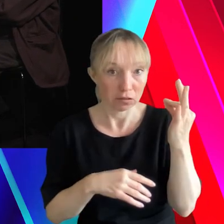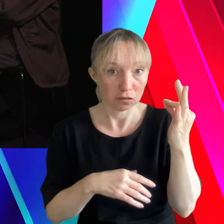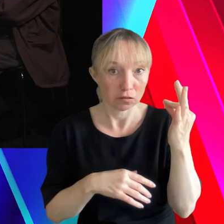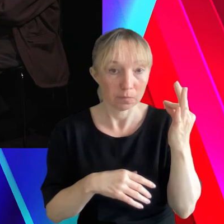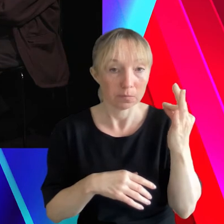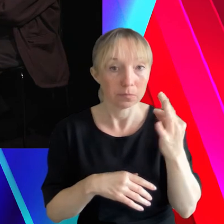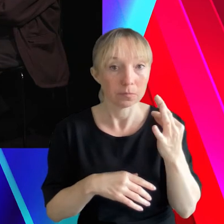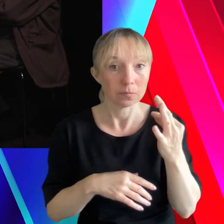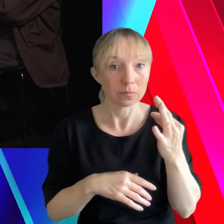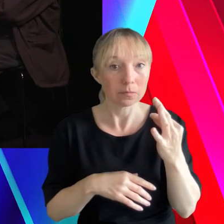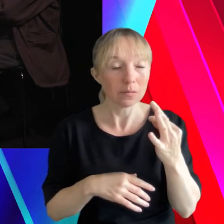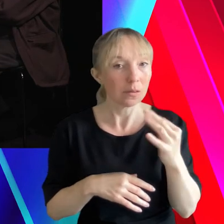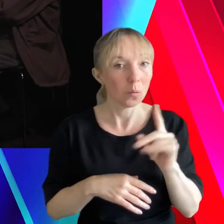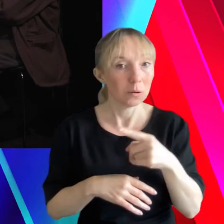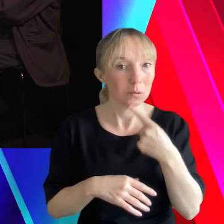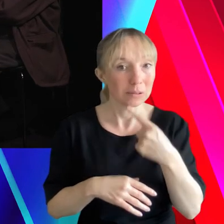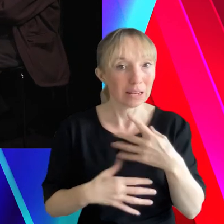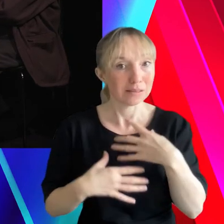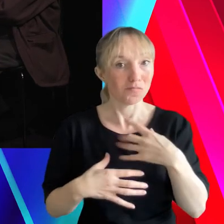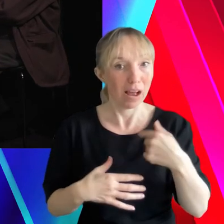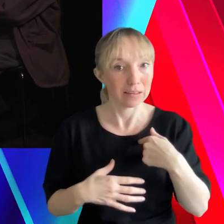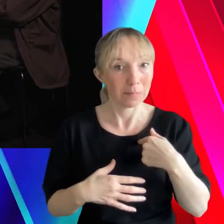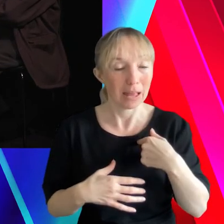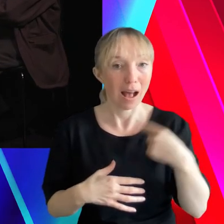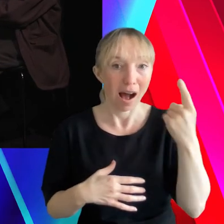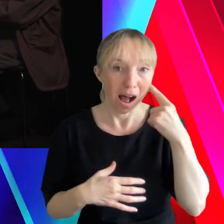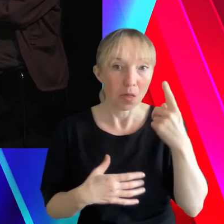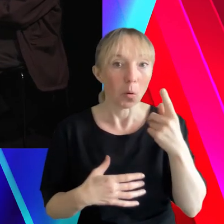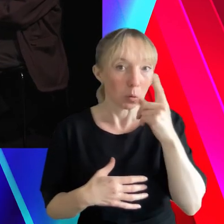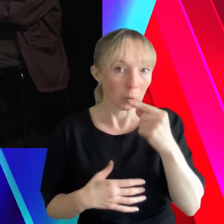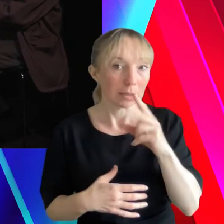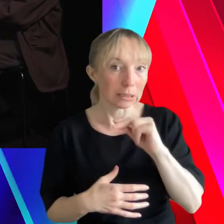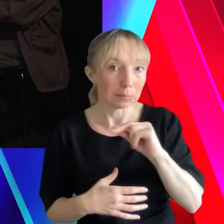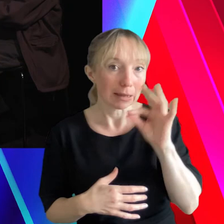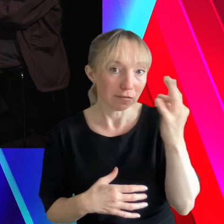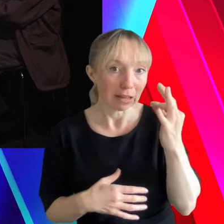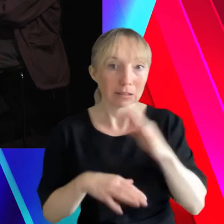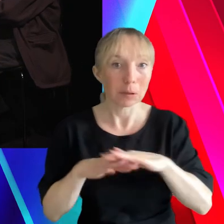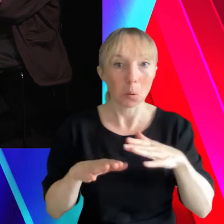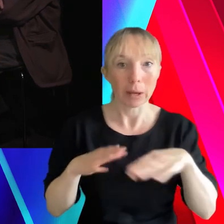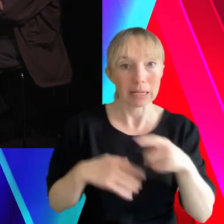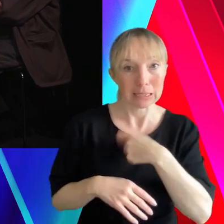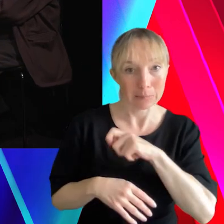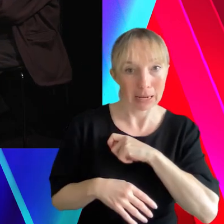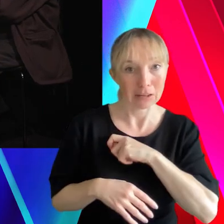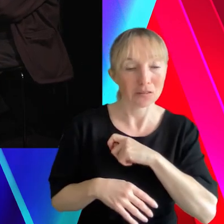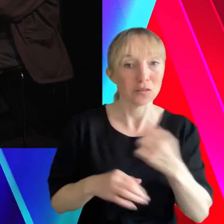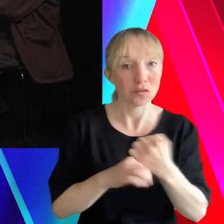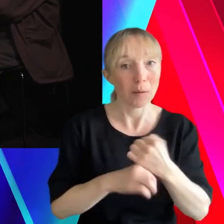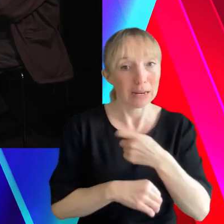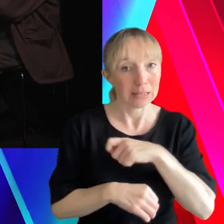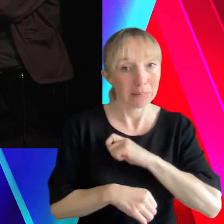just now, and I was surprised, I thought you were fluent in French but not in Spanish, which you've, because you've made a Spanish film as well. But you tell me